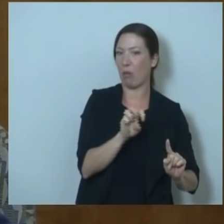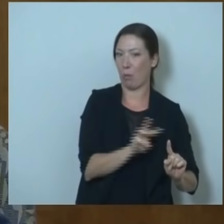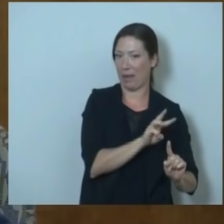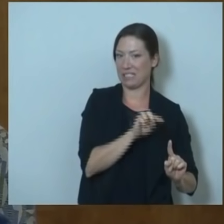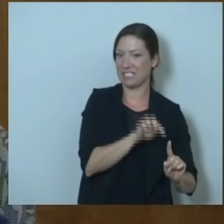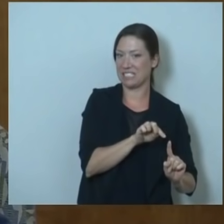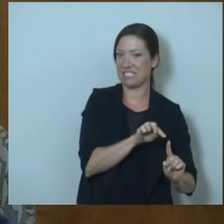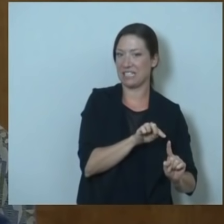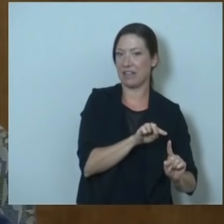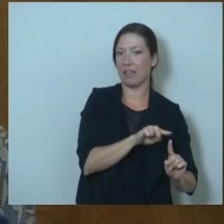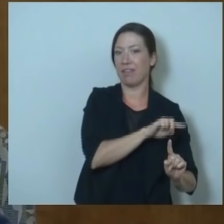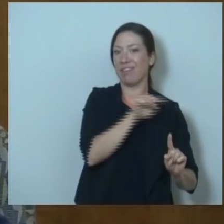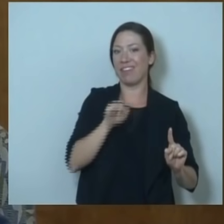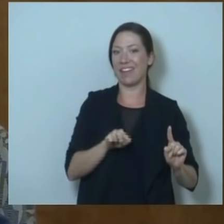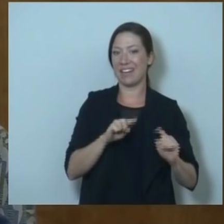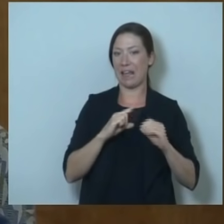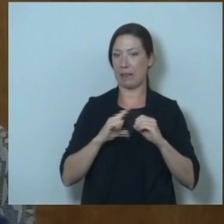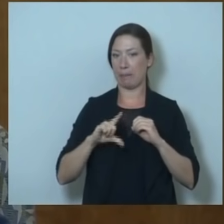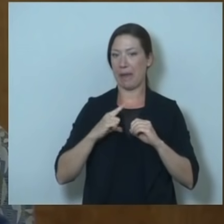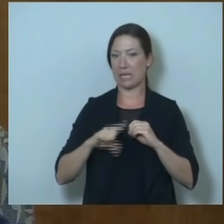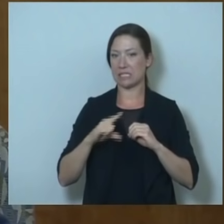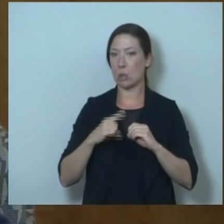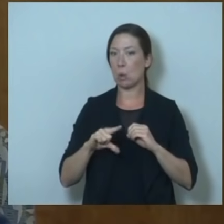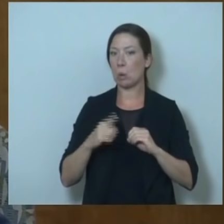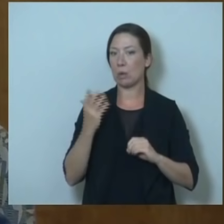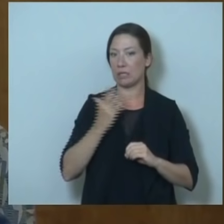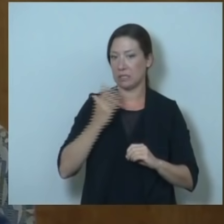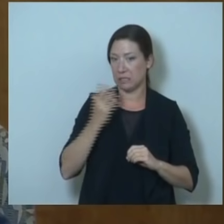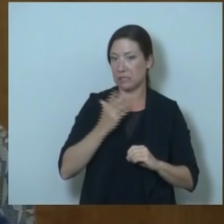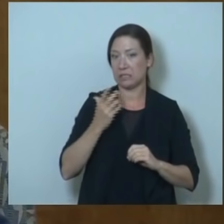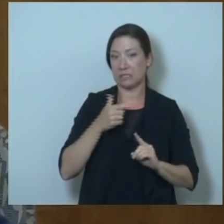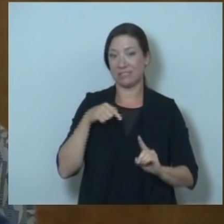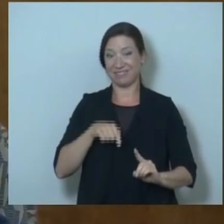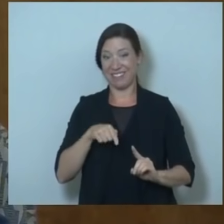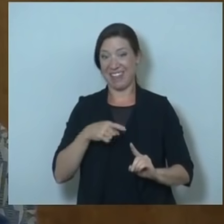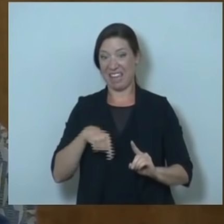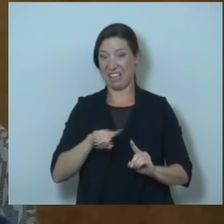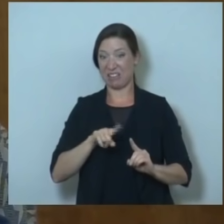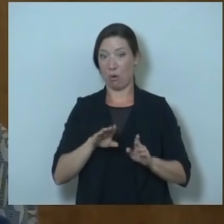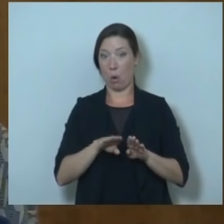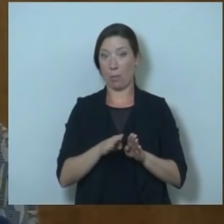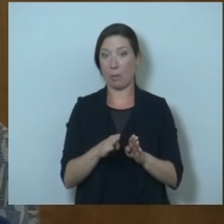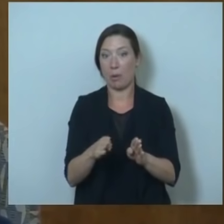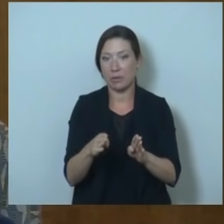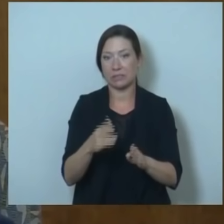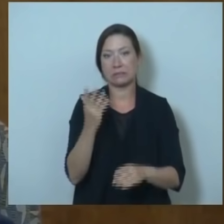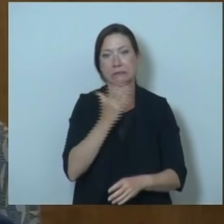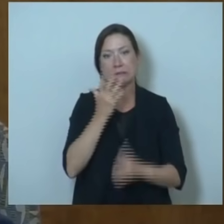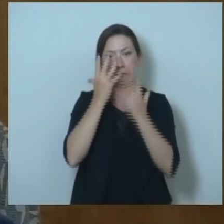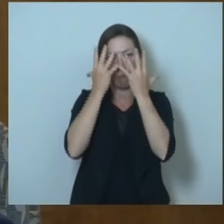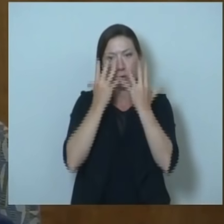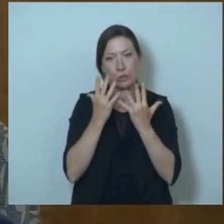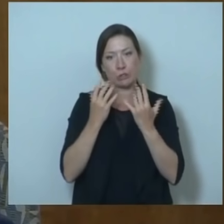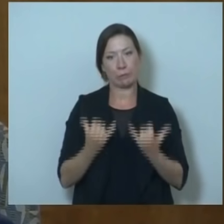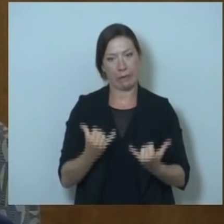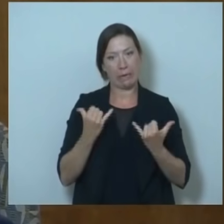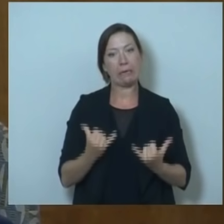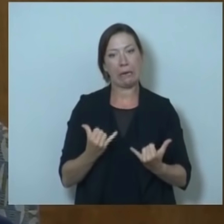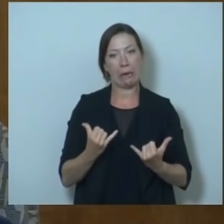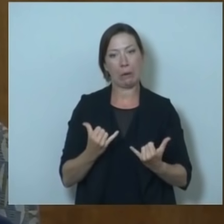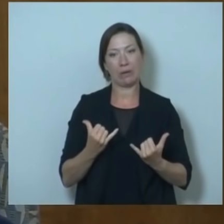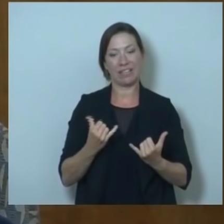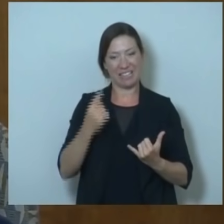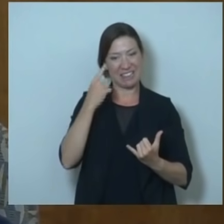and opening up commerce there is unfortunate in my opinion, but opening up commerce in Las Cruces